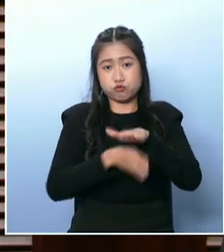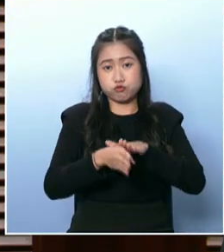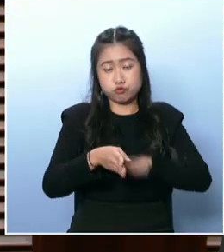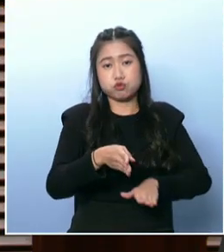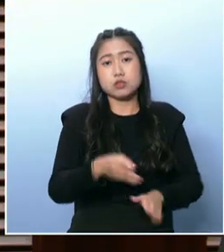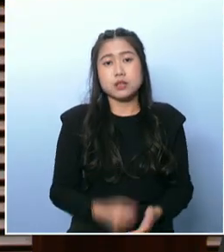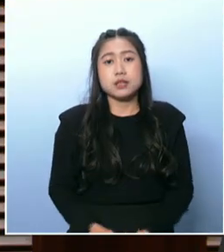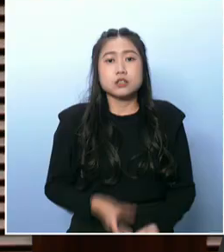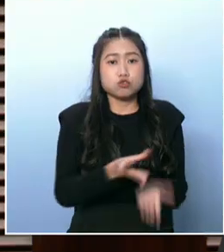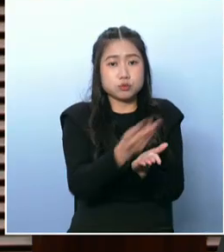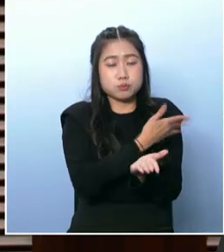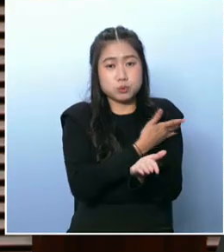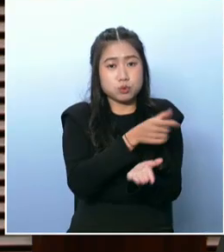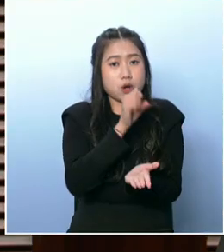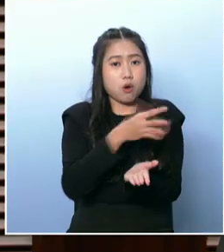of carers,